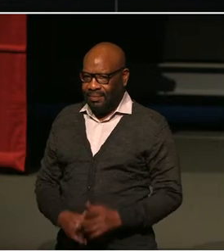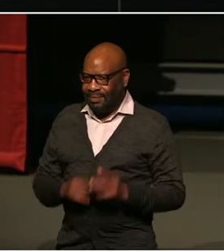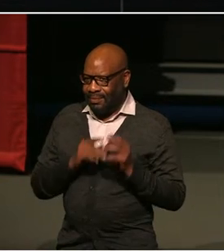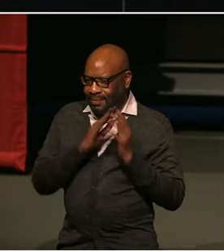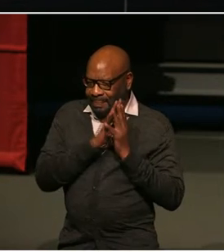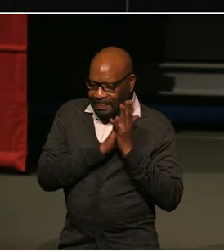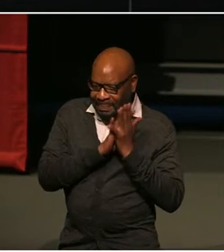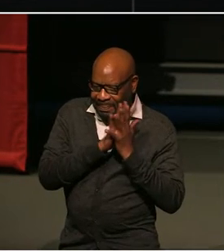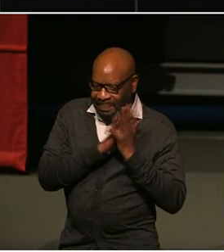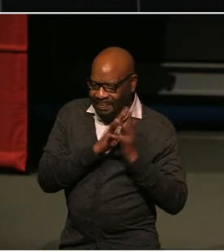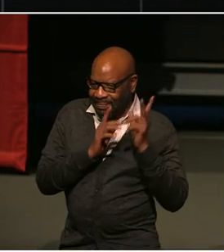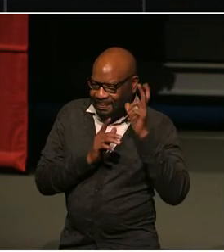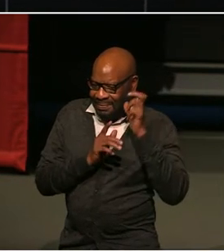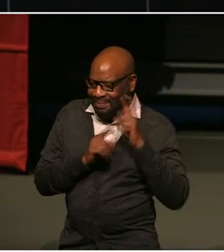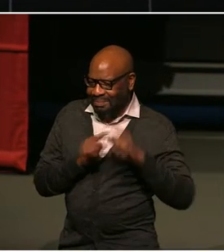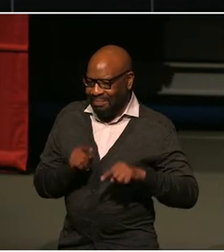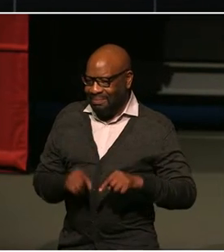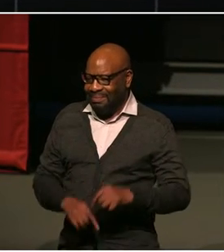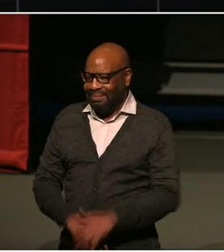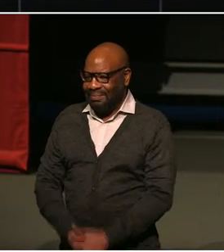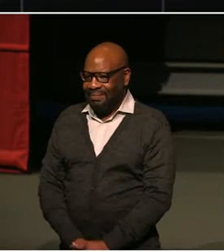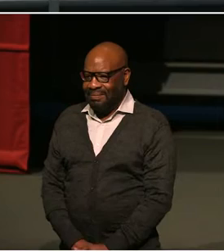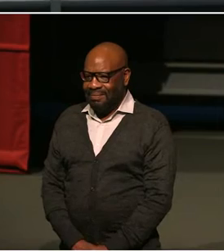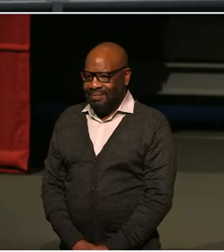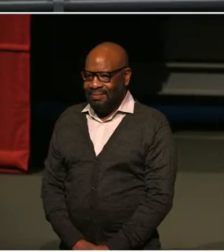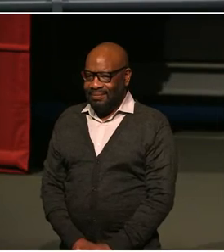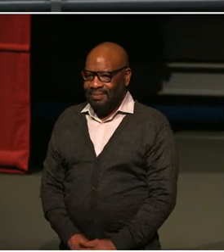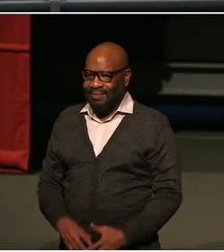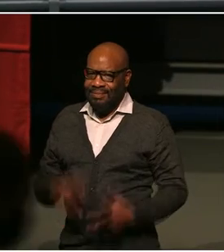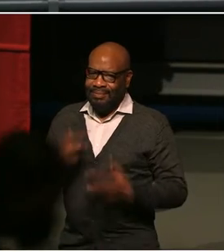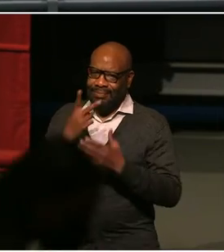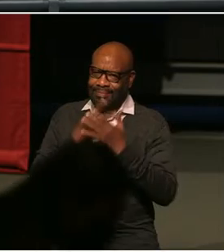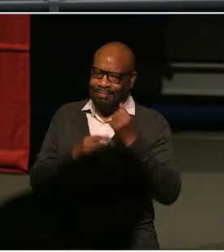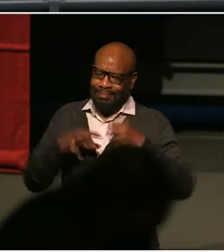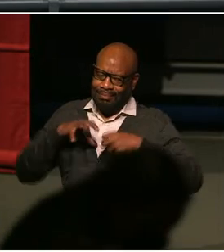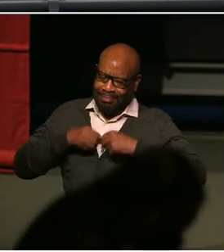Blessings to you. Thank you. You take care of yourself.